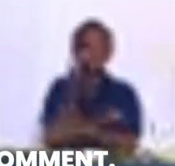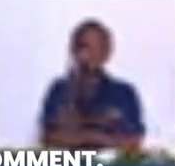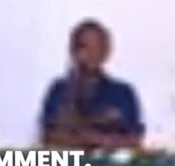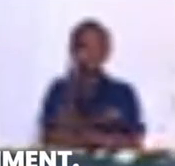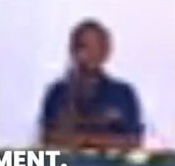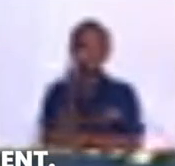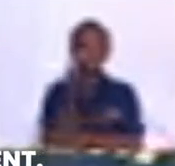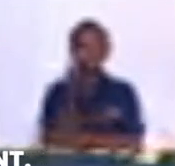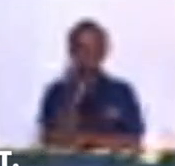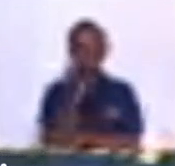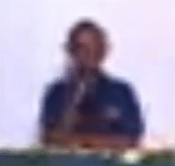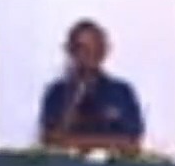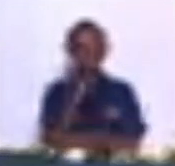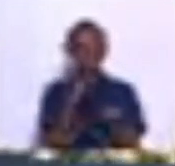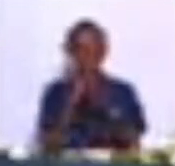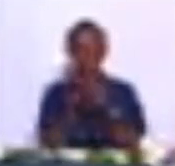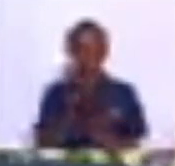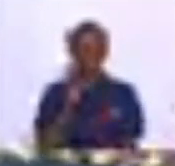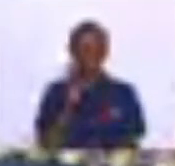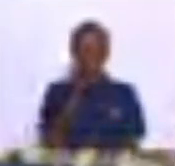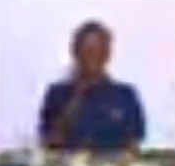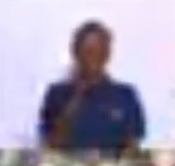it's not you, but it's her.